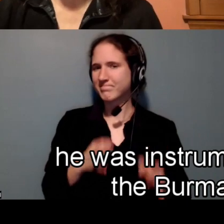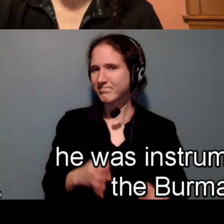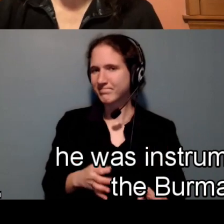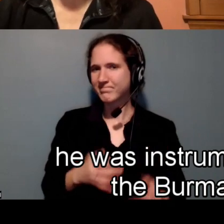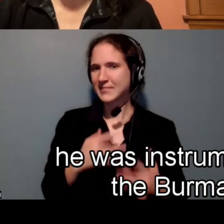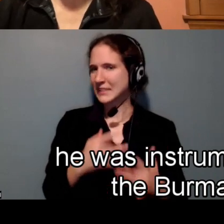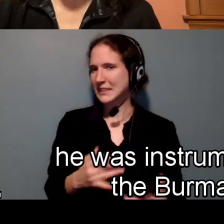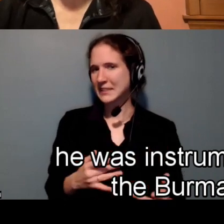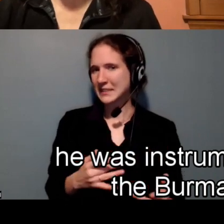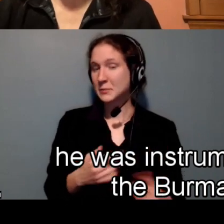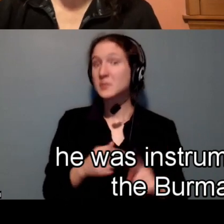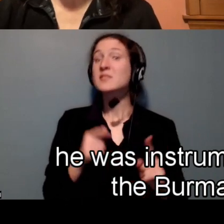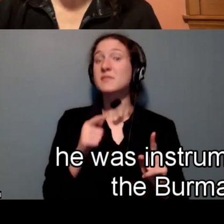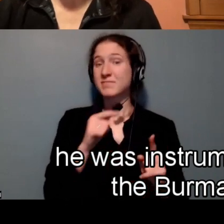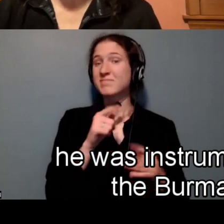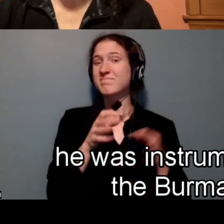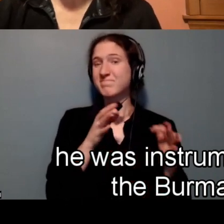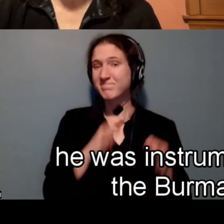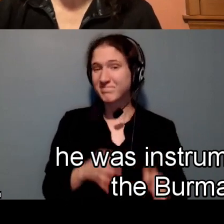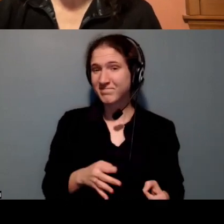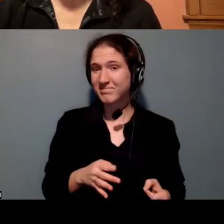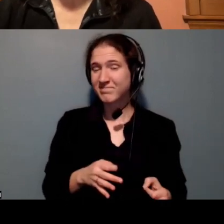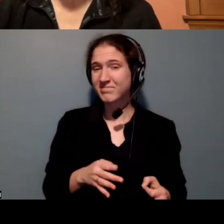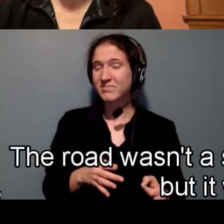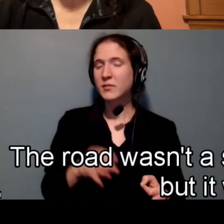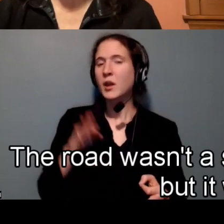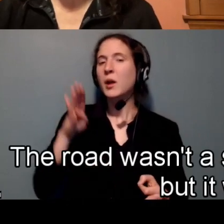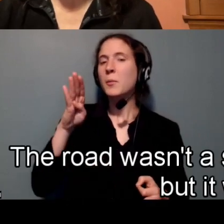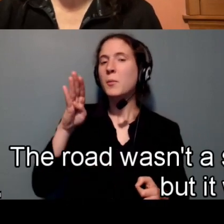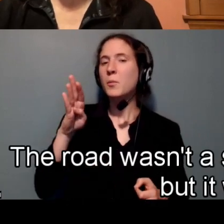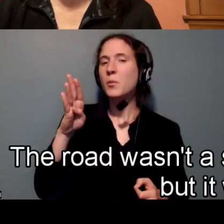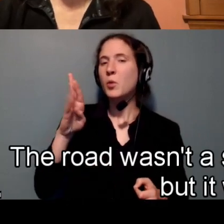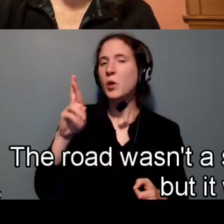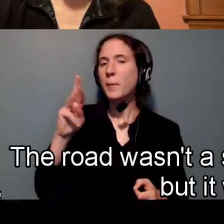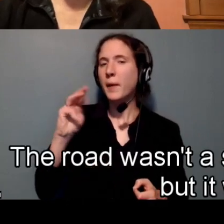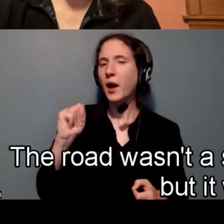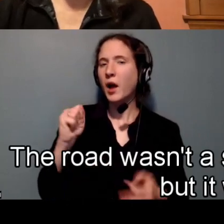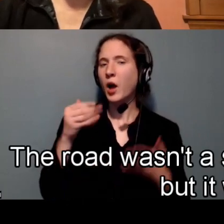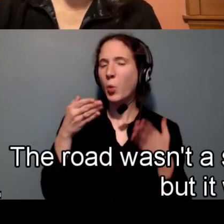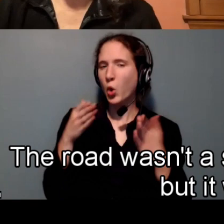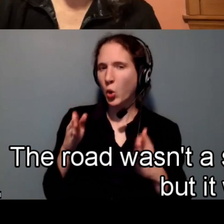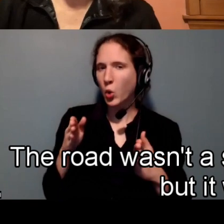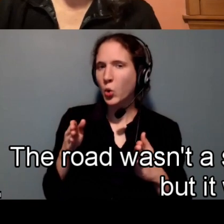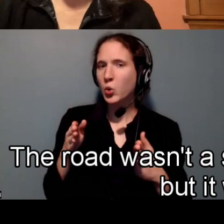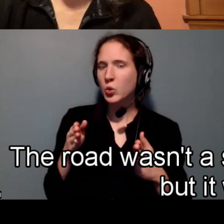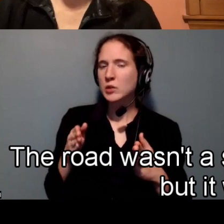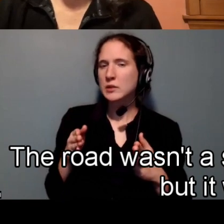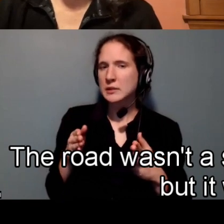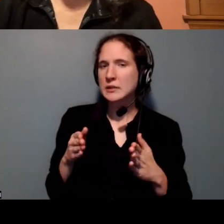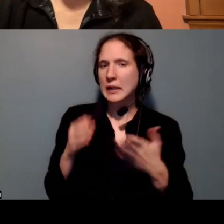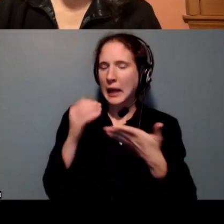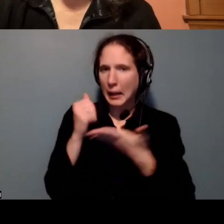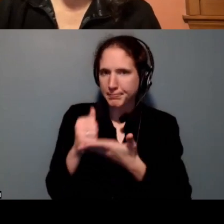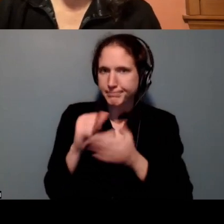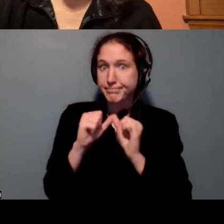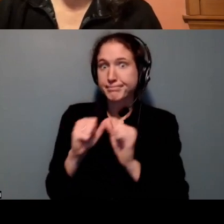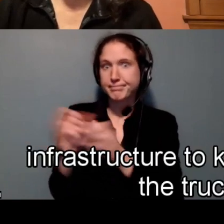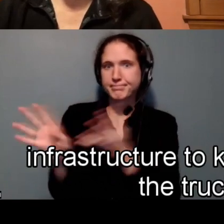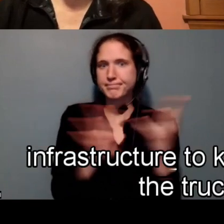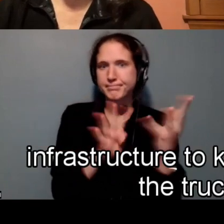was instrumental in keeping the Burma Road open. You know, the road wasn't just a single physical road, but it was